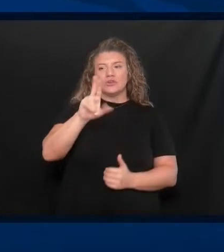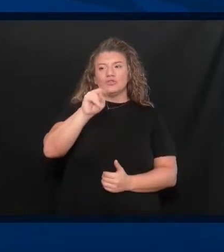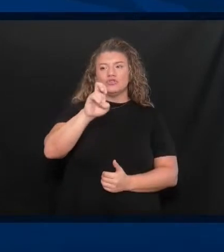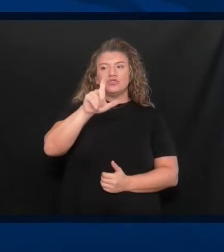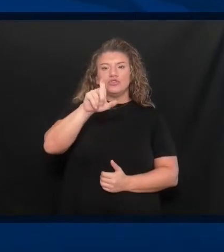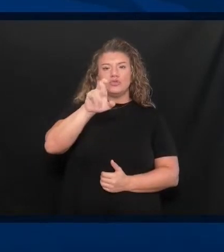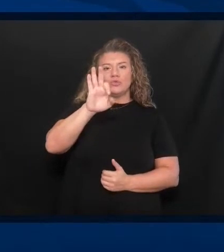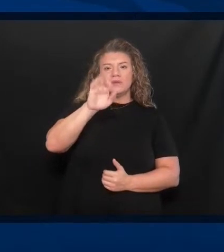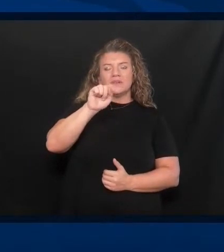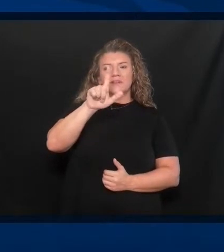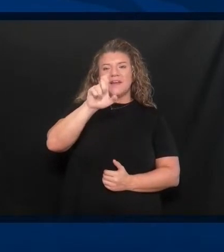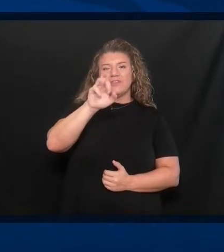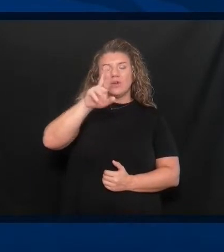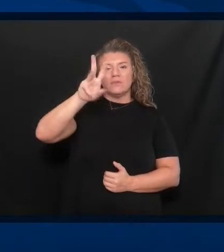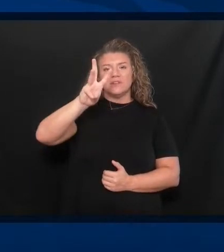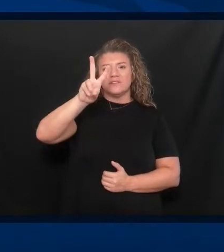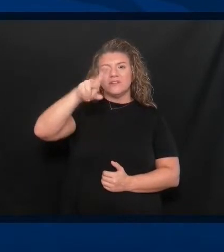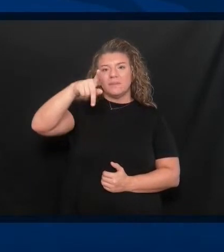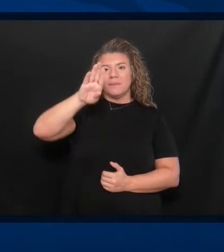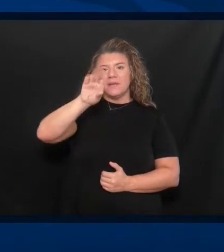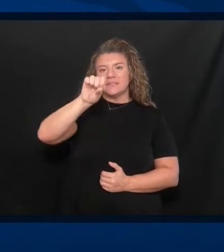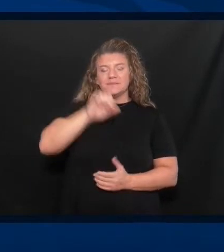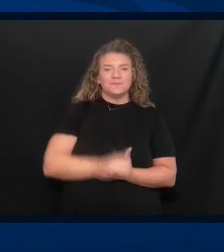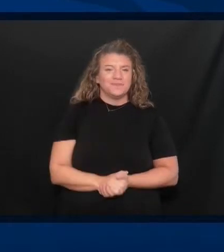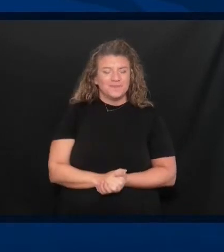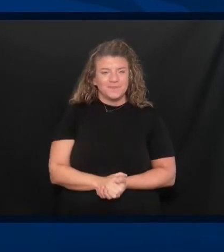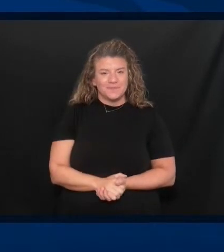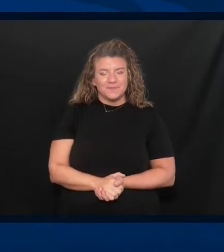West Virginia Public Broadcasting.